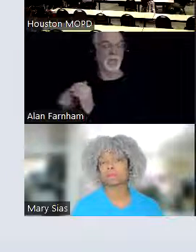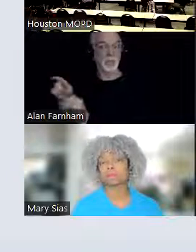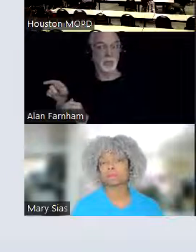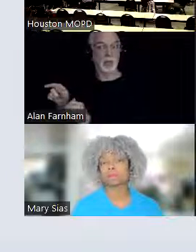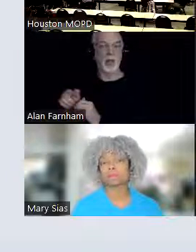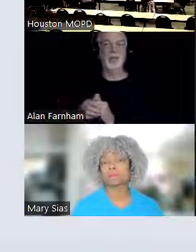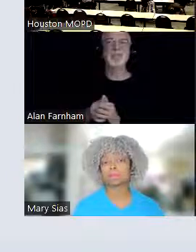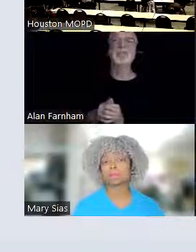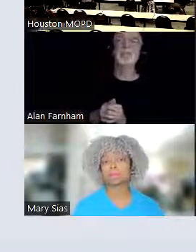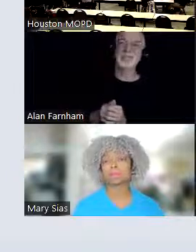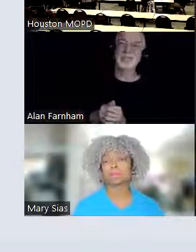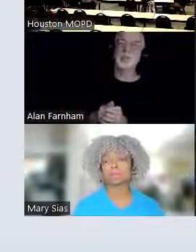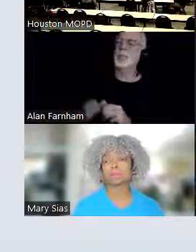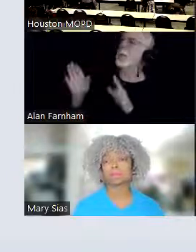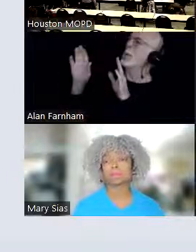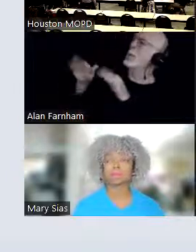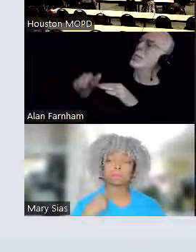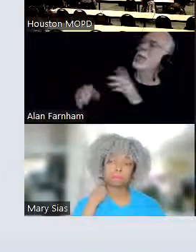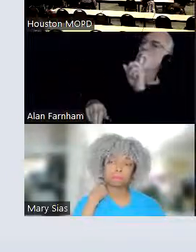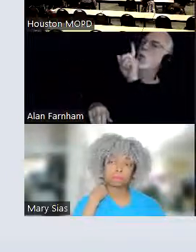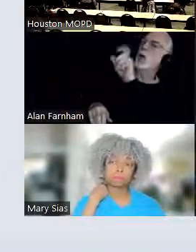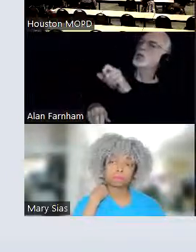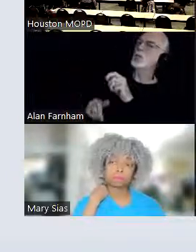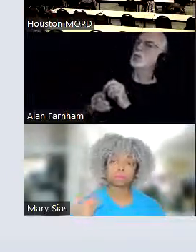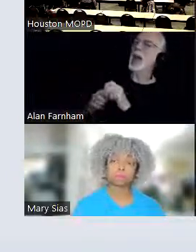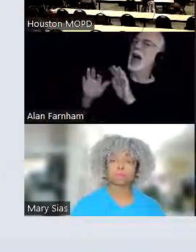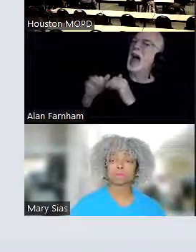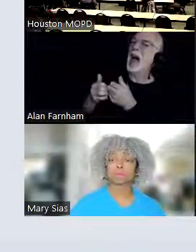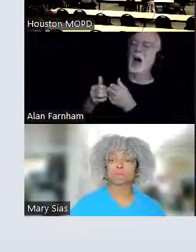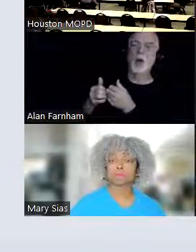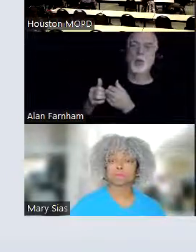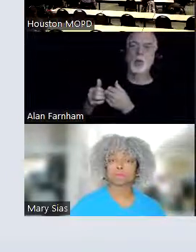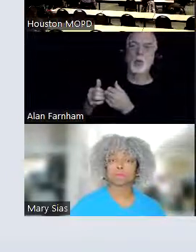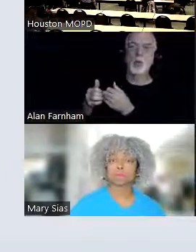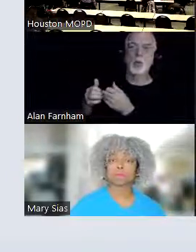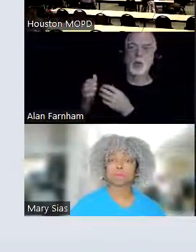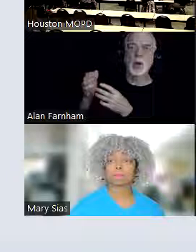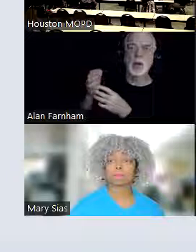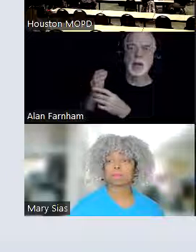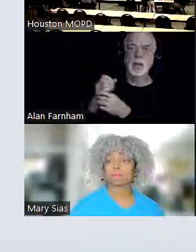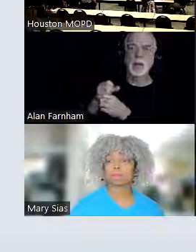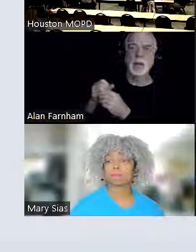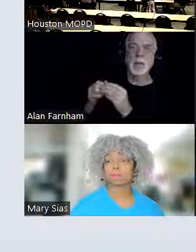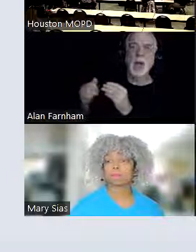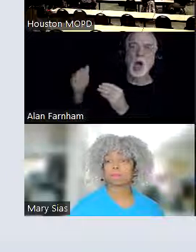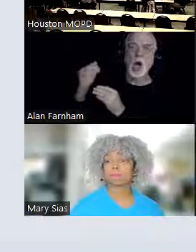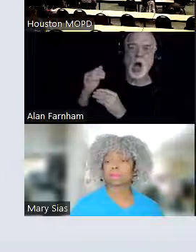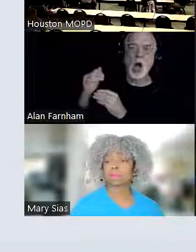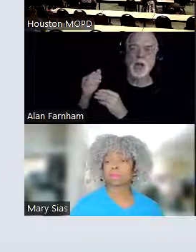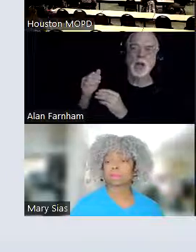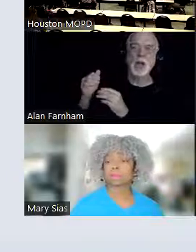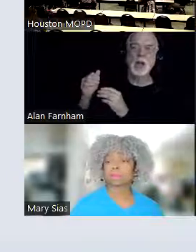get beyond invisibility to employers?